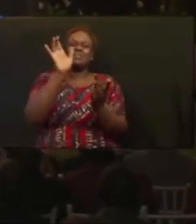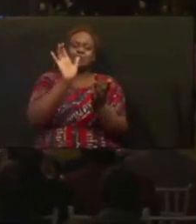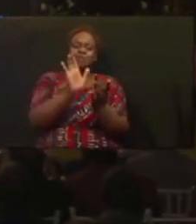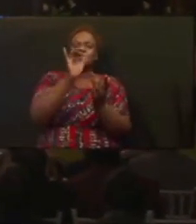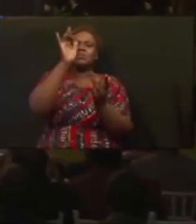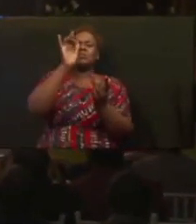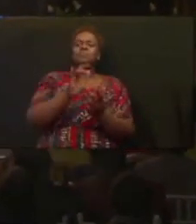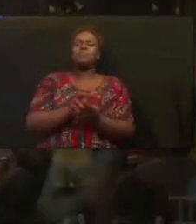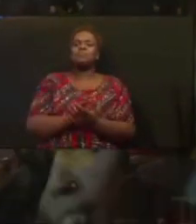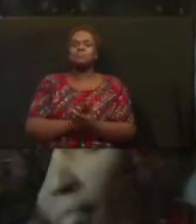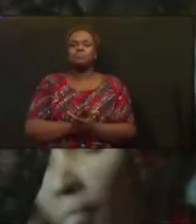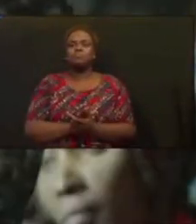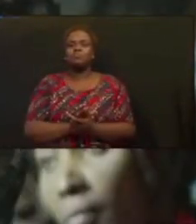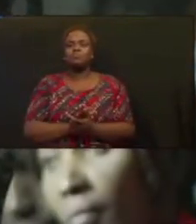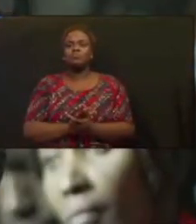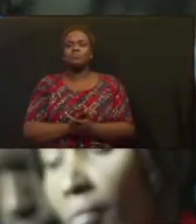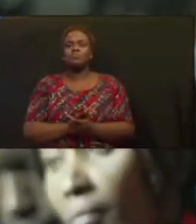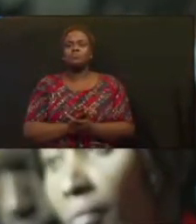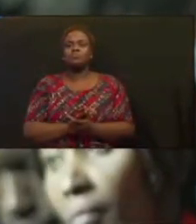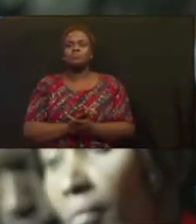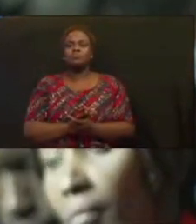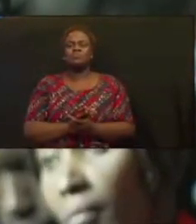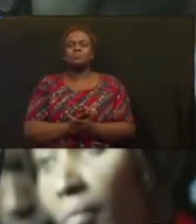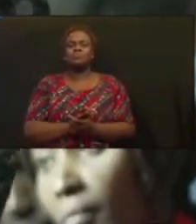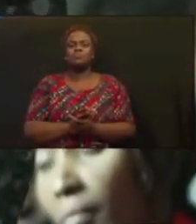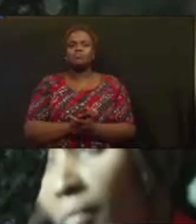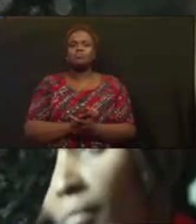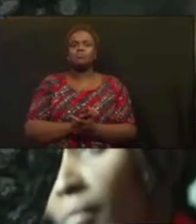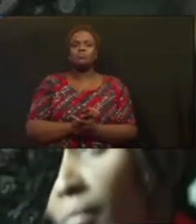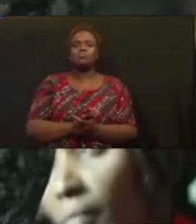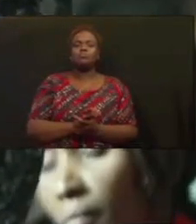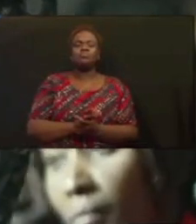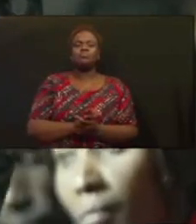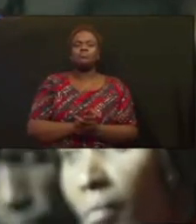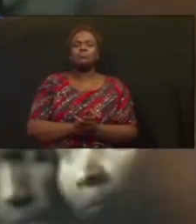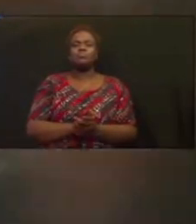competent. You are a wolf, but you are a sheep.